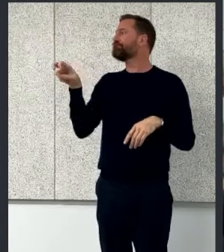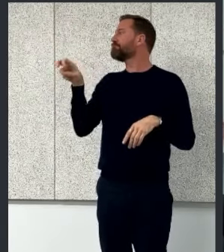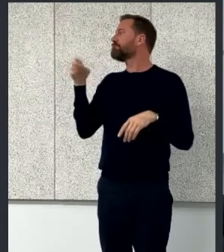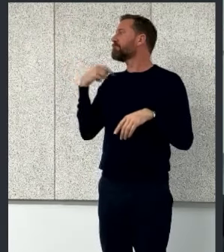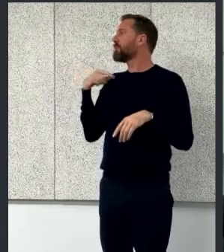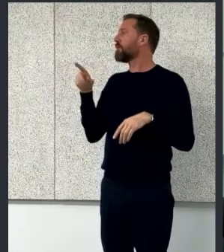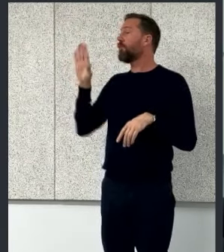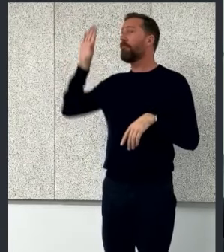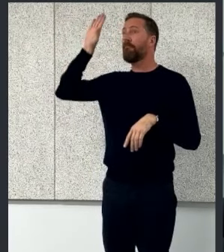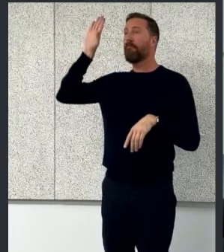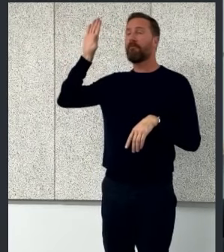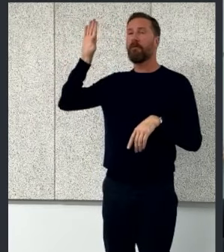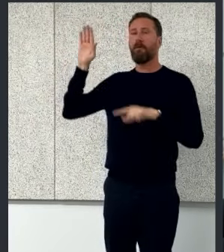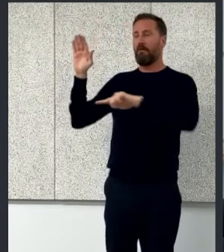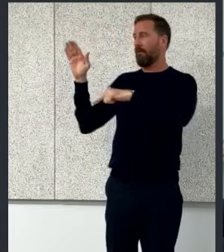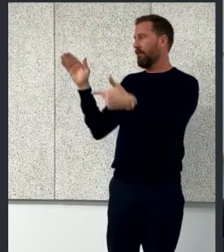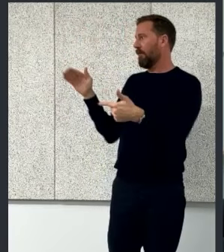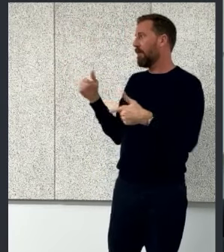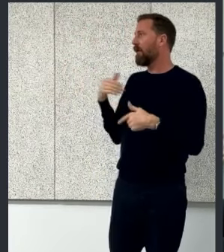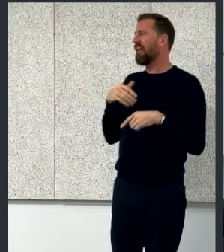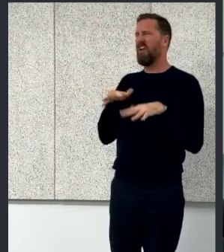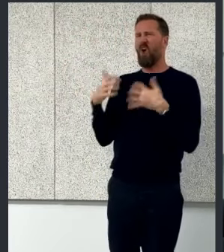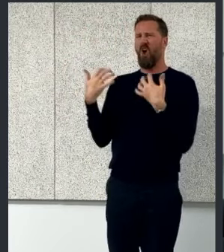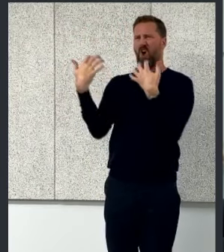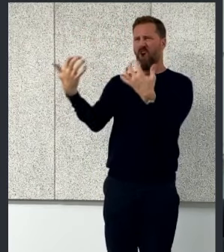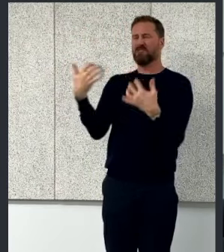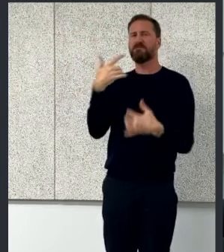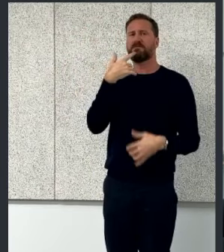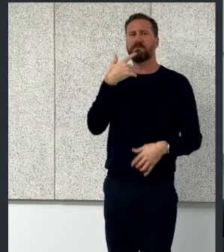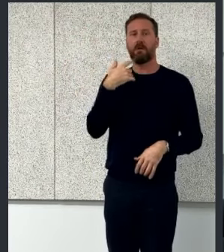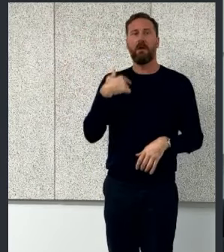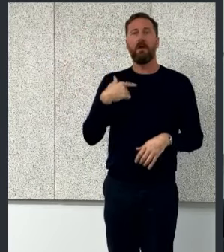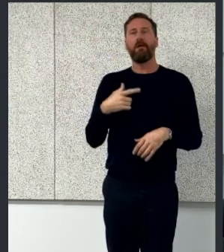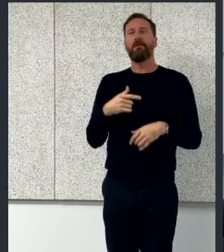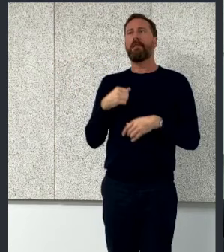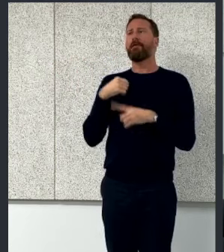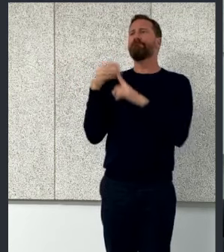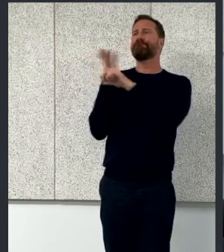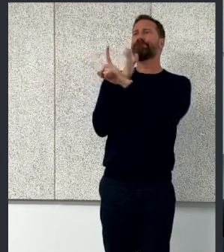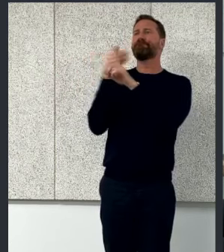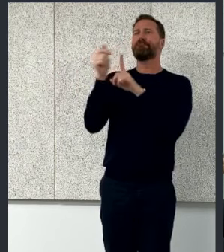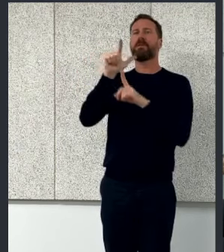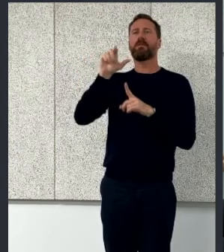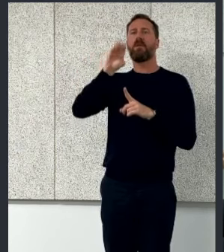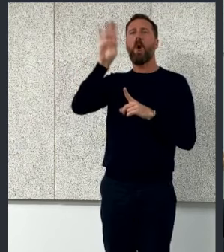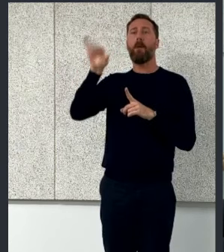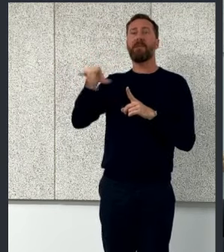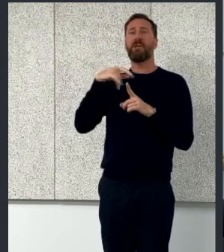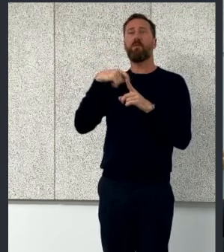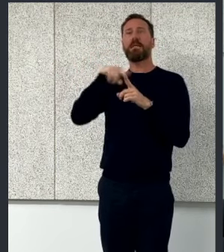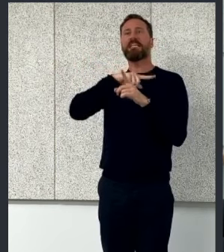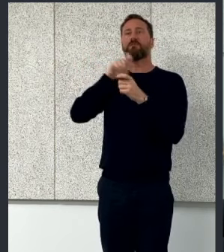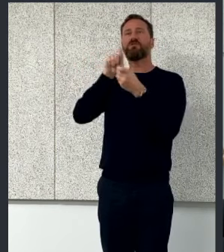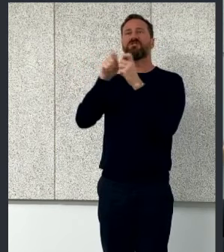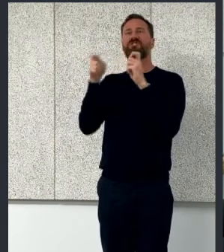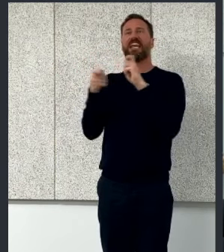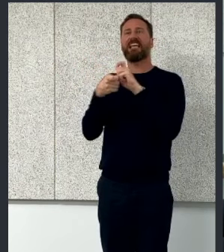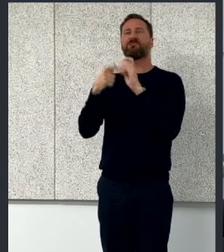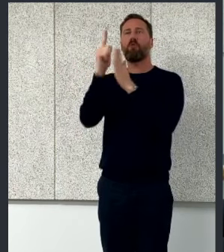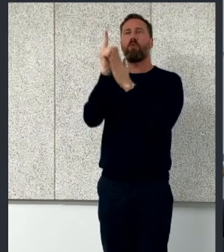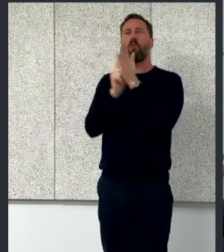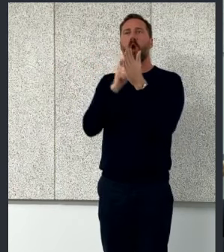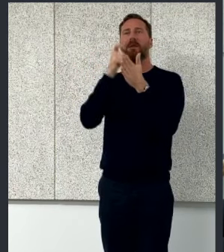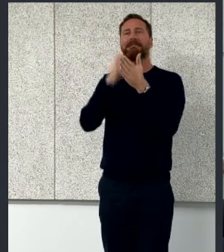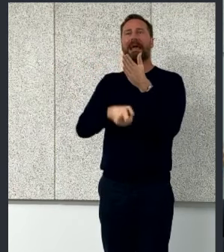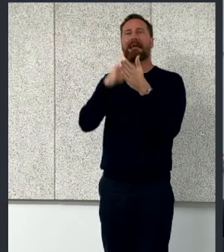Oh yeah, I was just gonna say lobbying, like whatever support we can get to like the changes in the tax code that we need, because that is where I